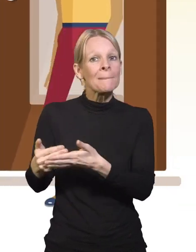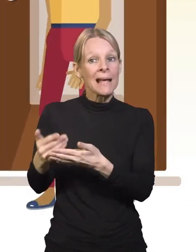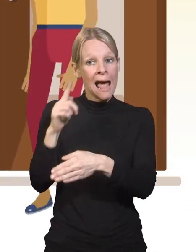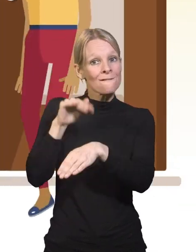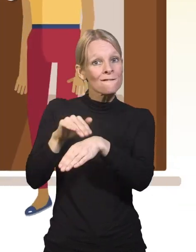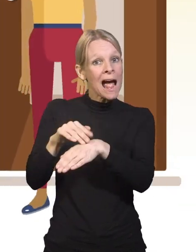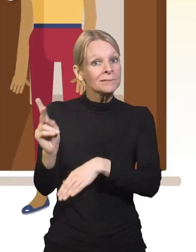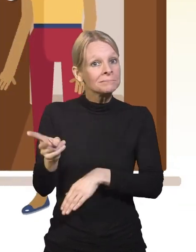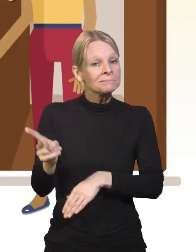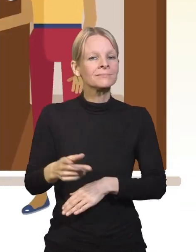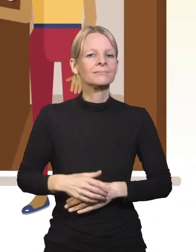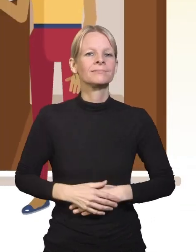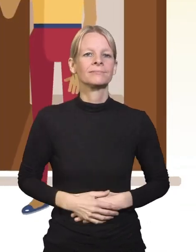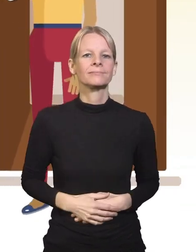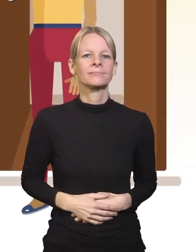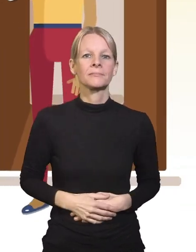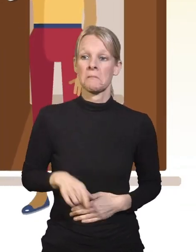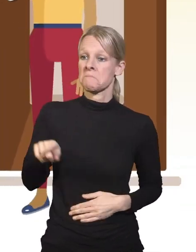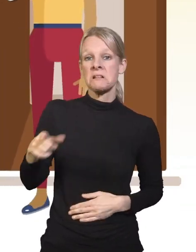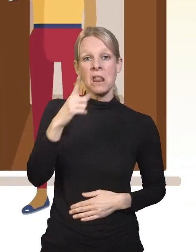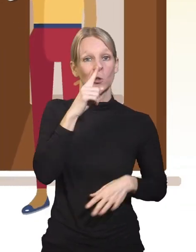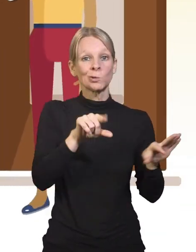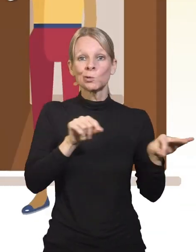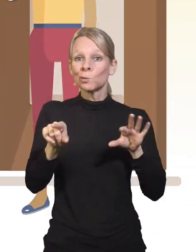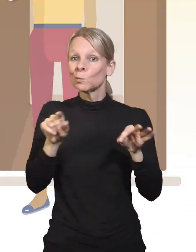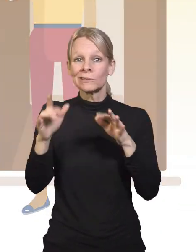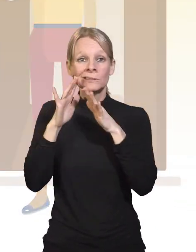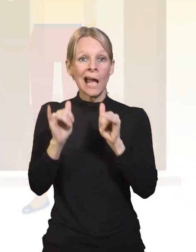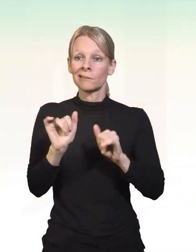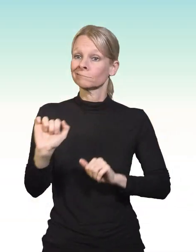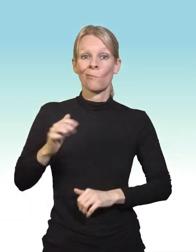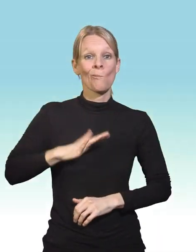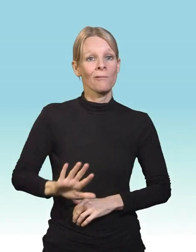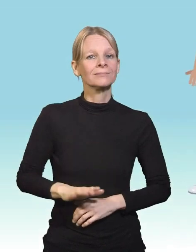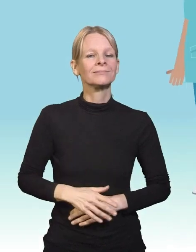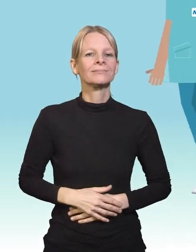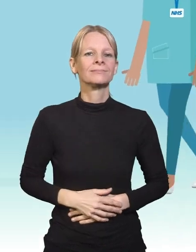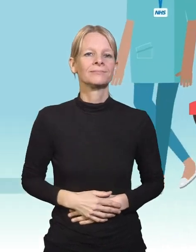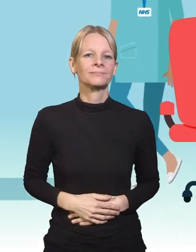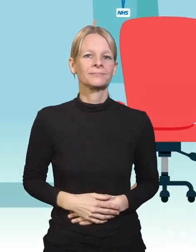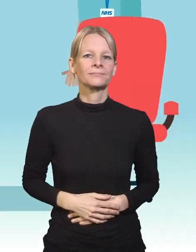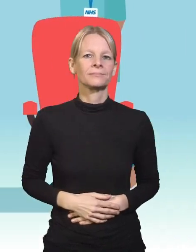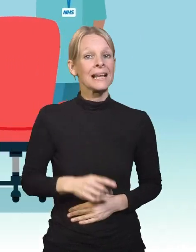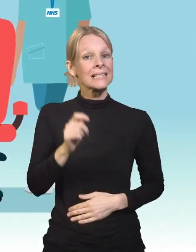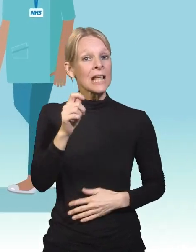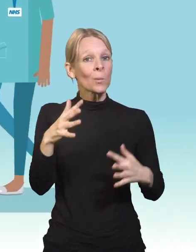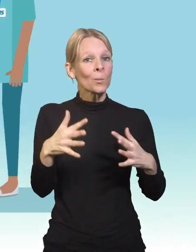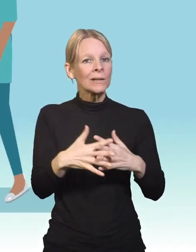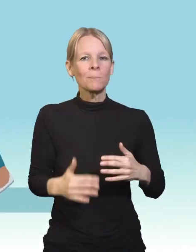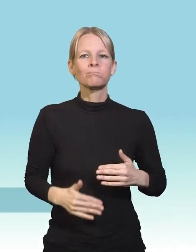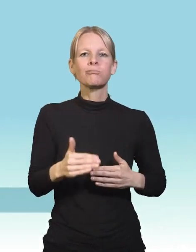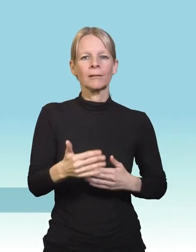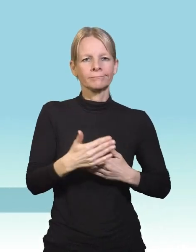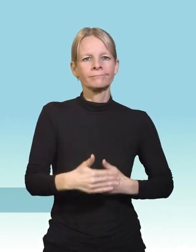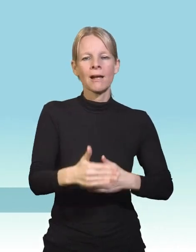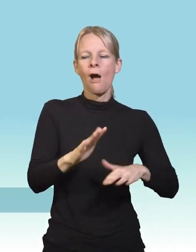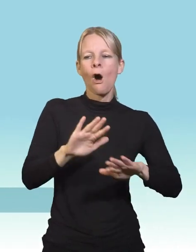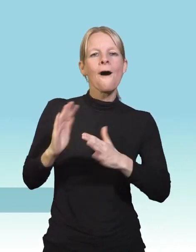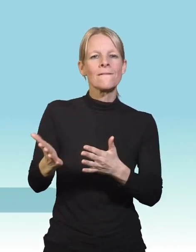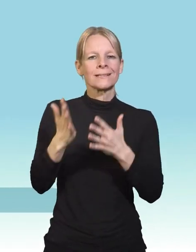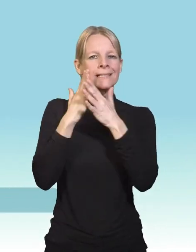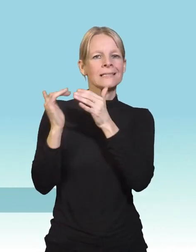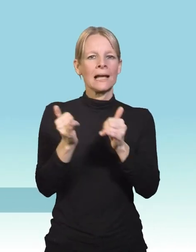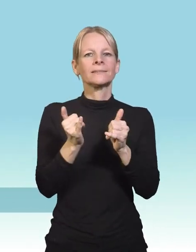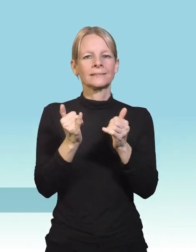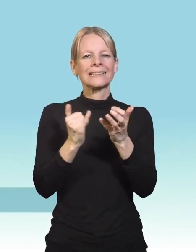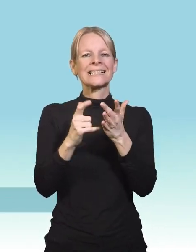or her baby. Katie can choose which tests, if any, she wants. During the first 10 weeks of her pregnancy, she's offered